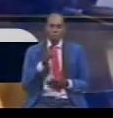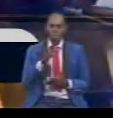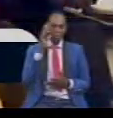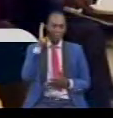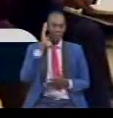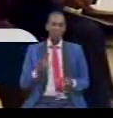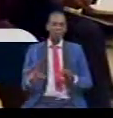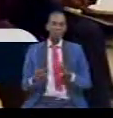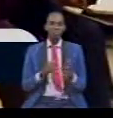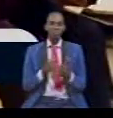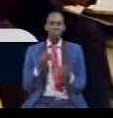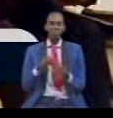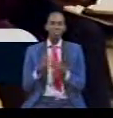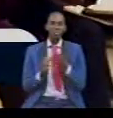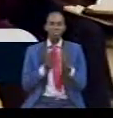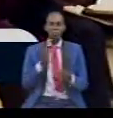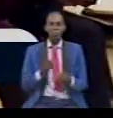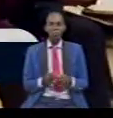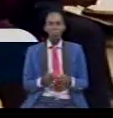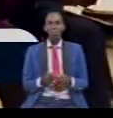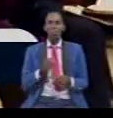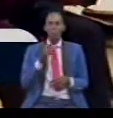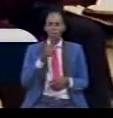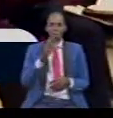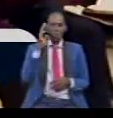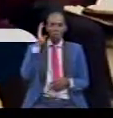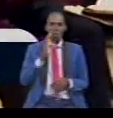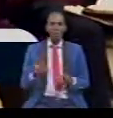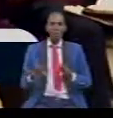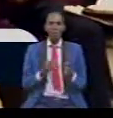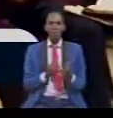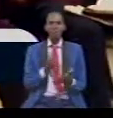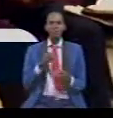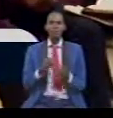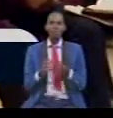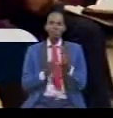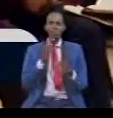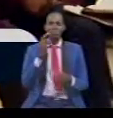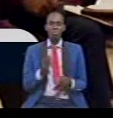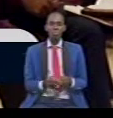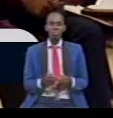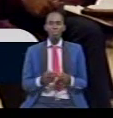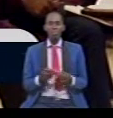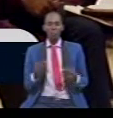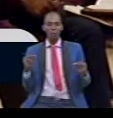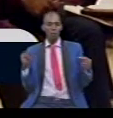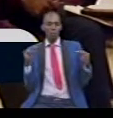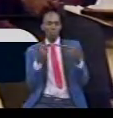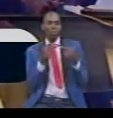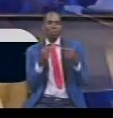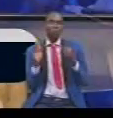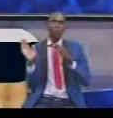it. I said you will do it. Contrary wind, bad